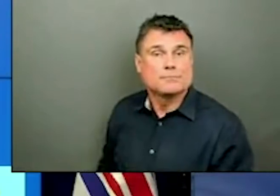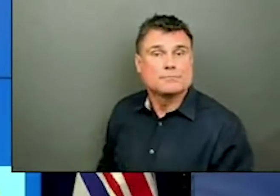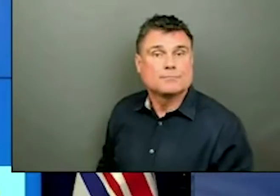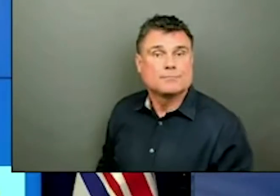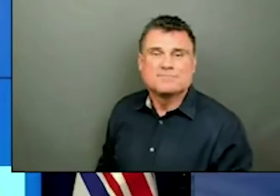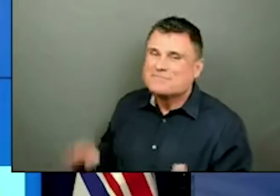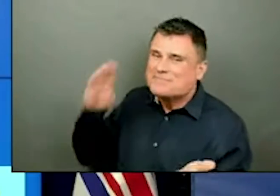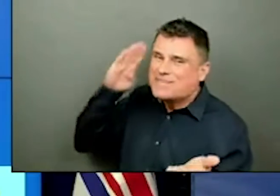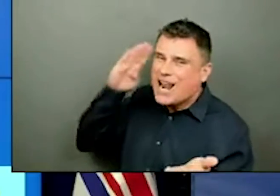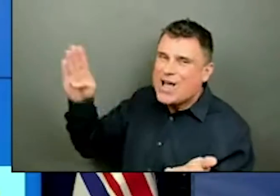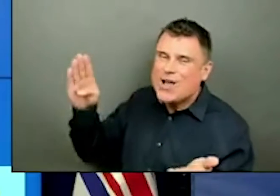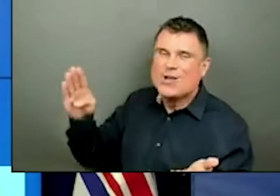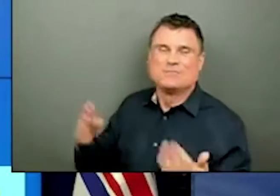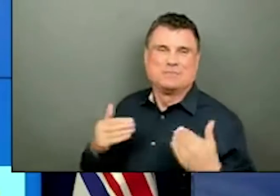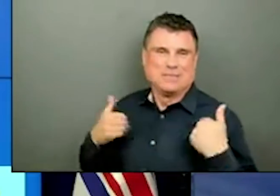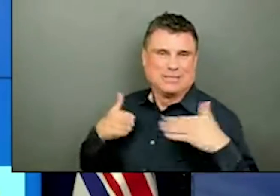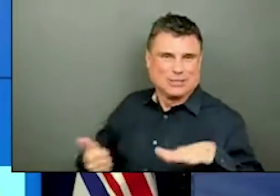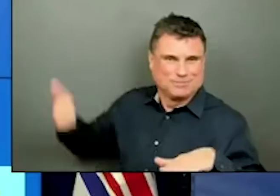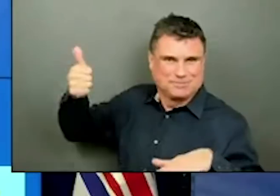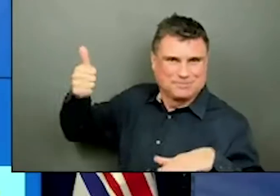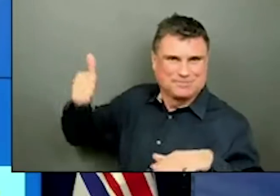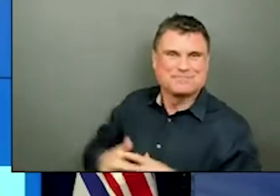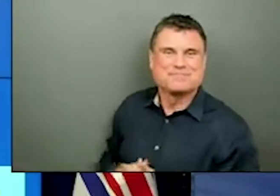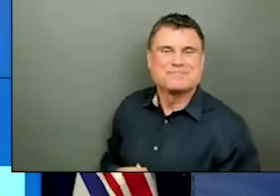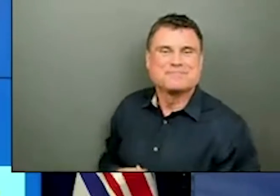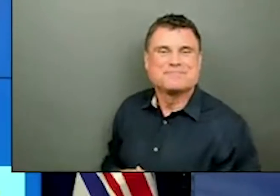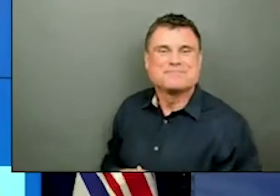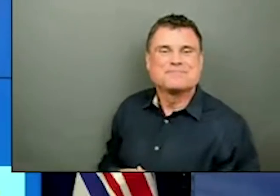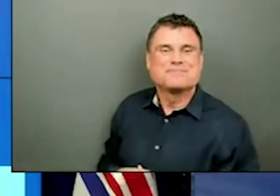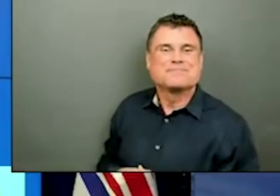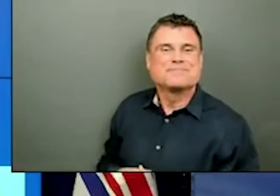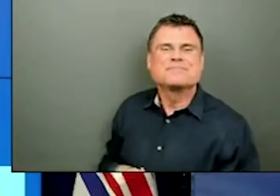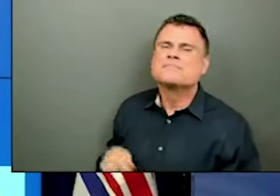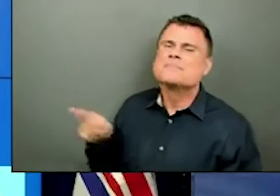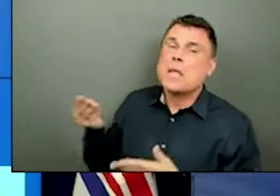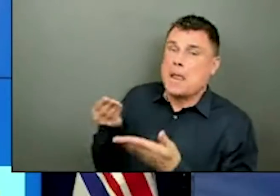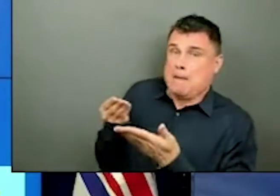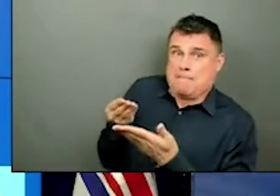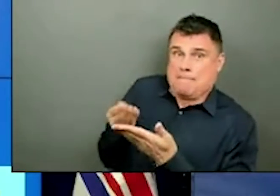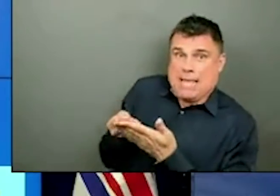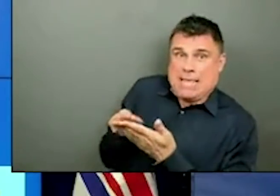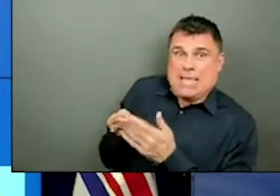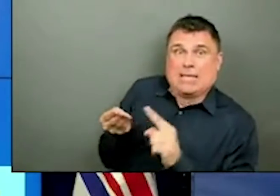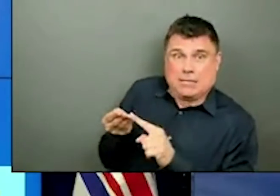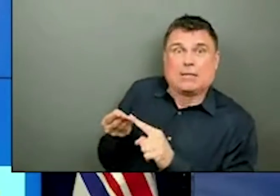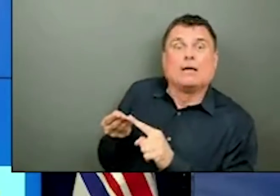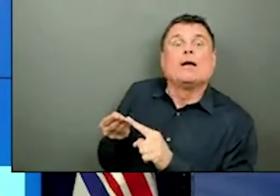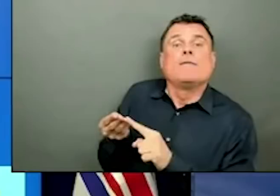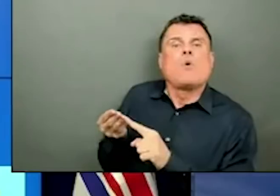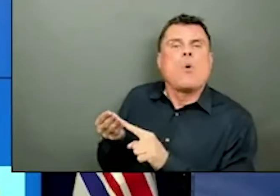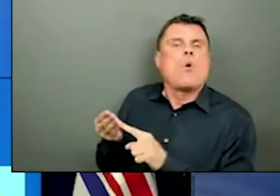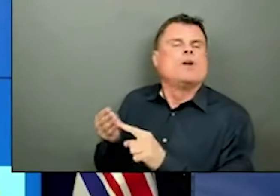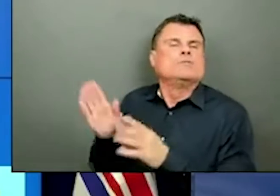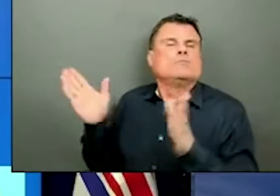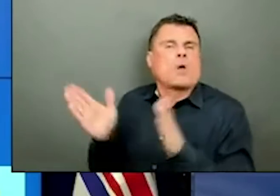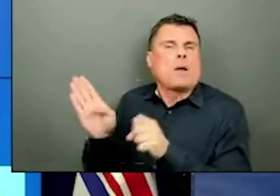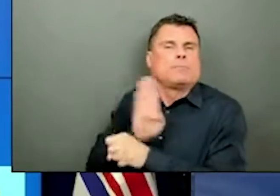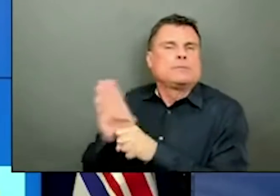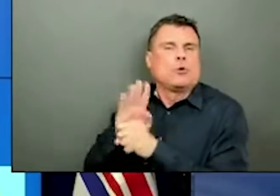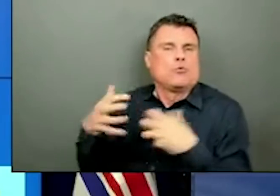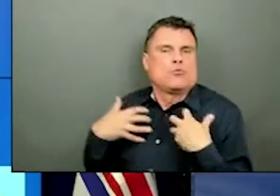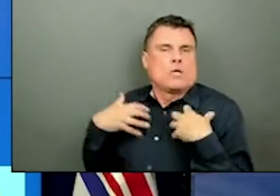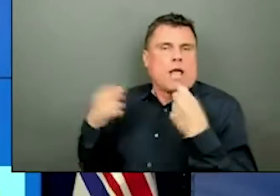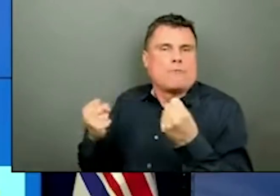Oh, hi, Minister. The fact that the money is coming from the Small Business Recovery Grant Program, is that an admission,